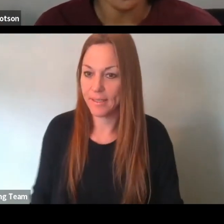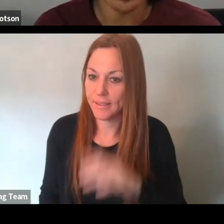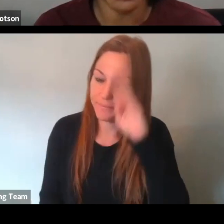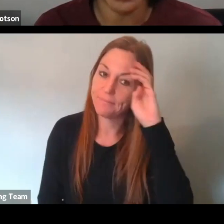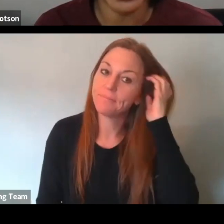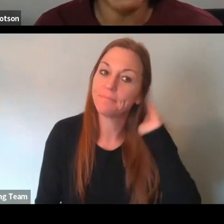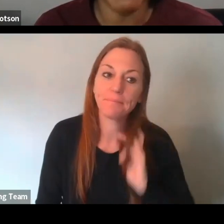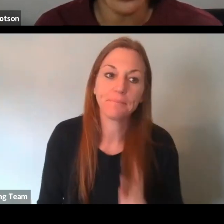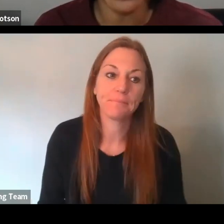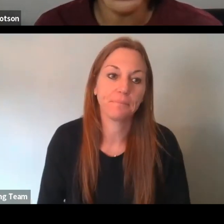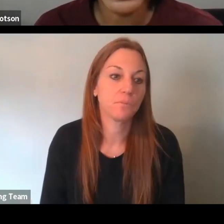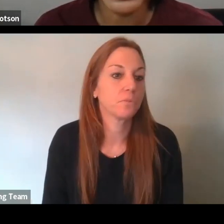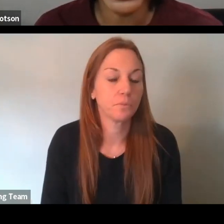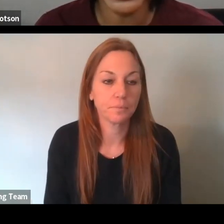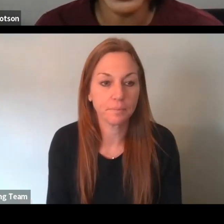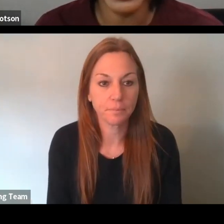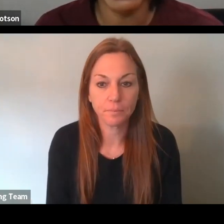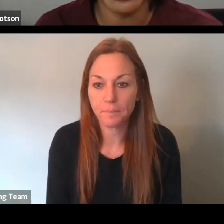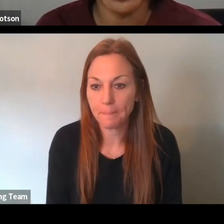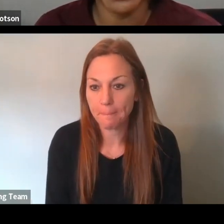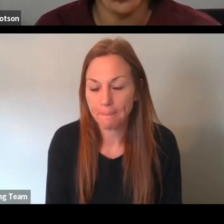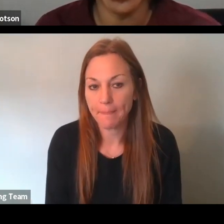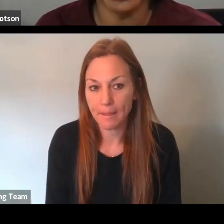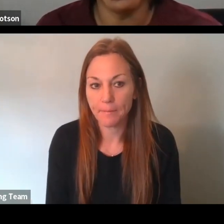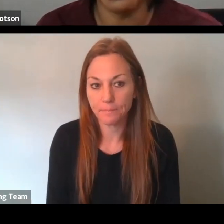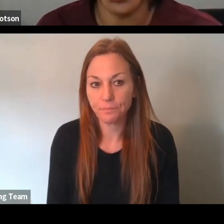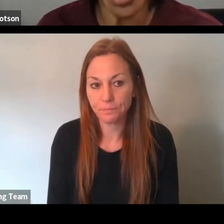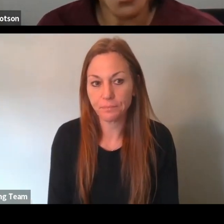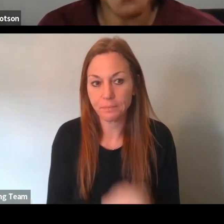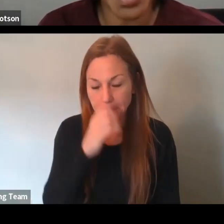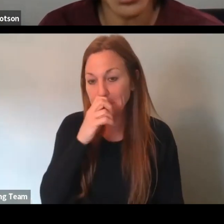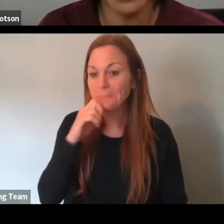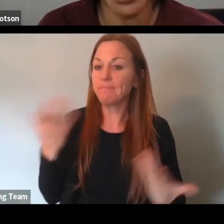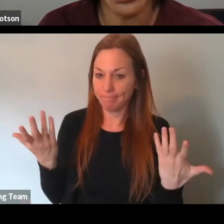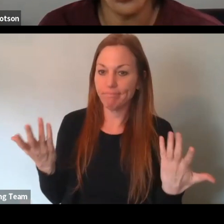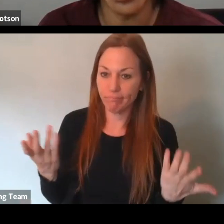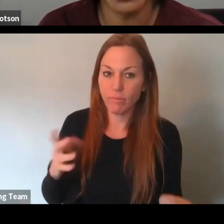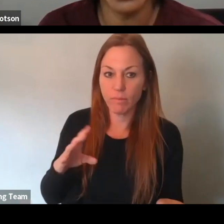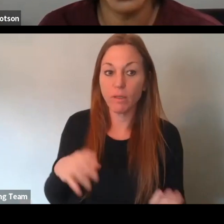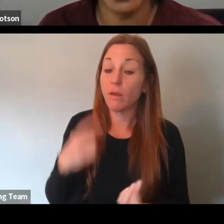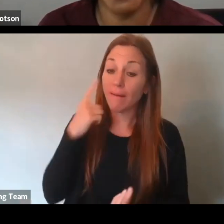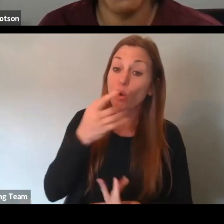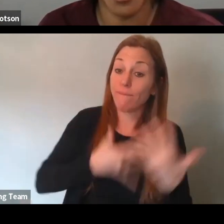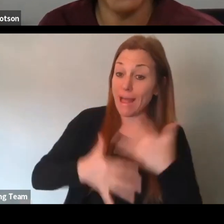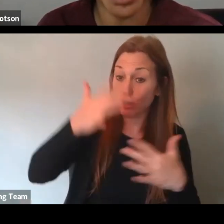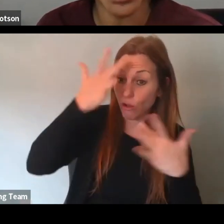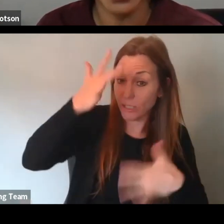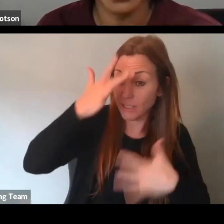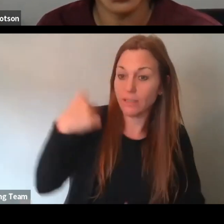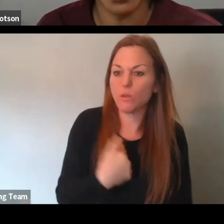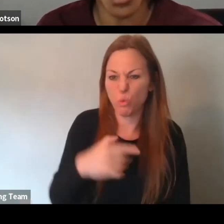So as I mentioned, we know that there is a racial disparity in vascular diseases. This has been shown for many